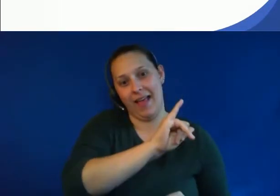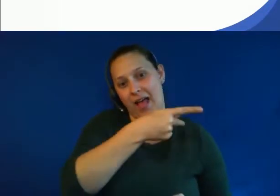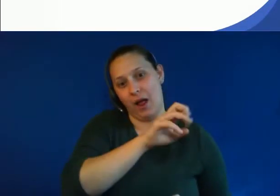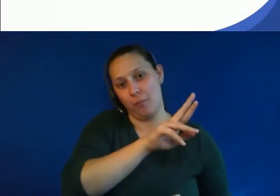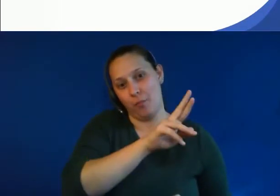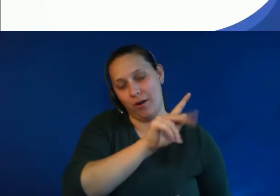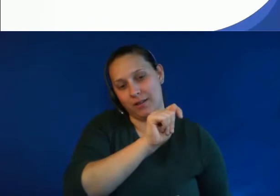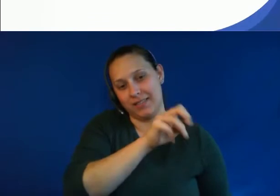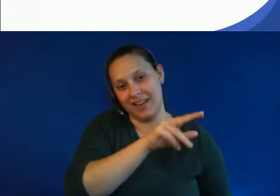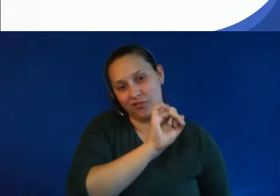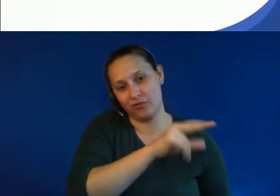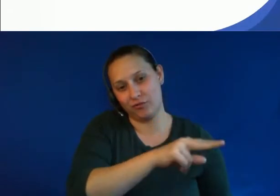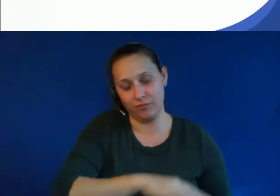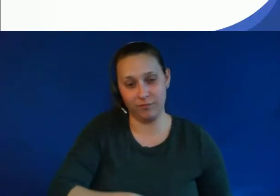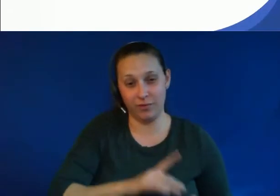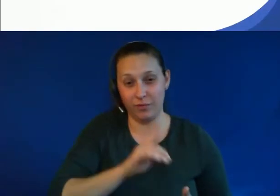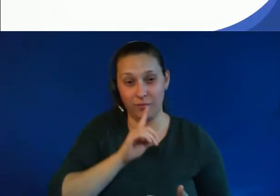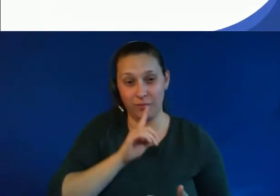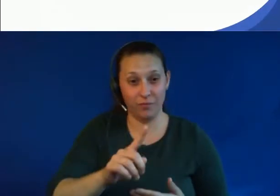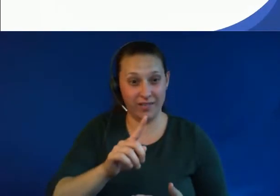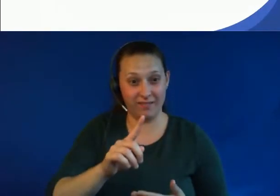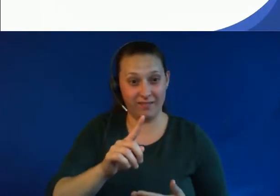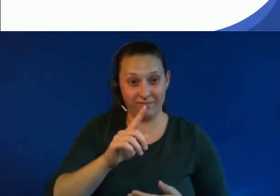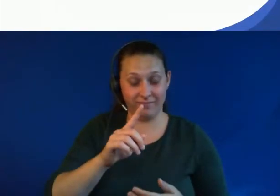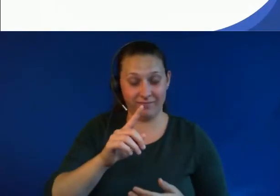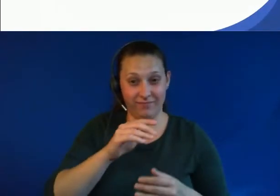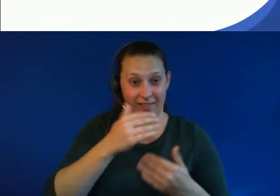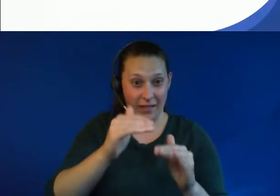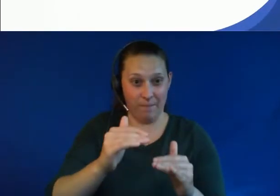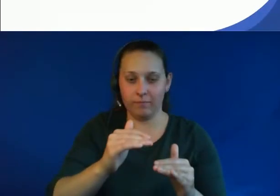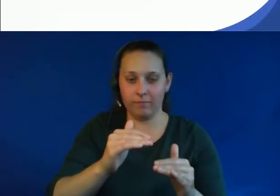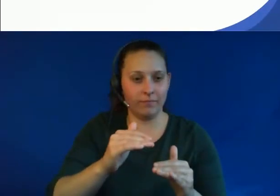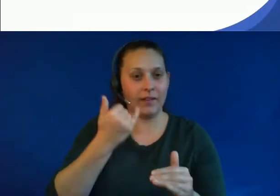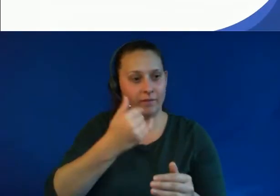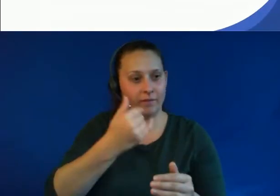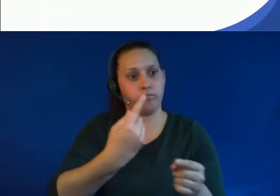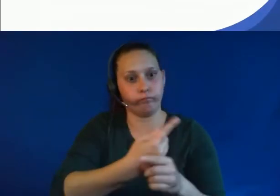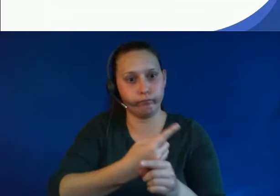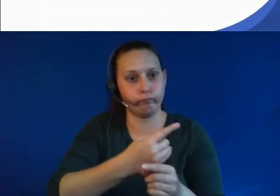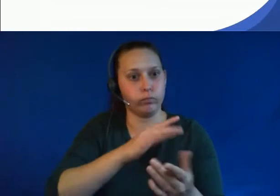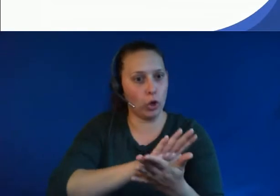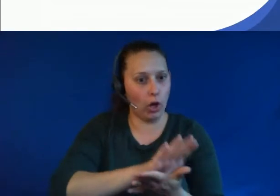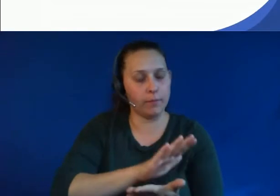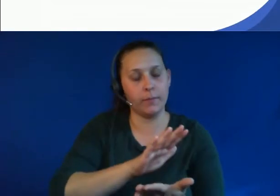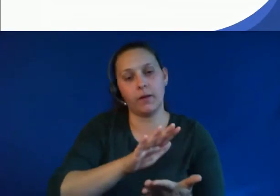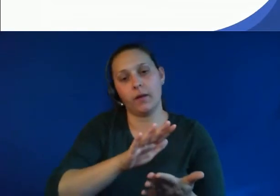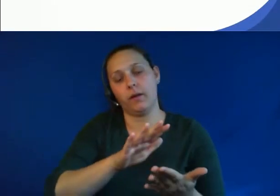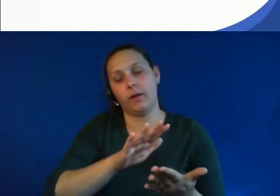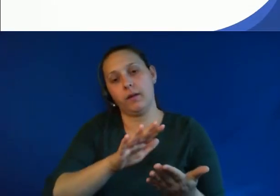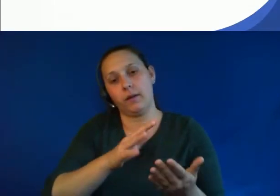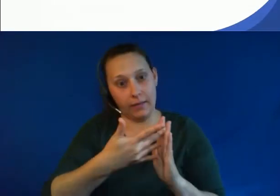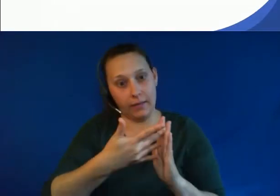there's no real limitation as long as they have the right documentation and imaging and